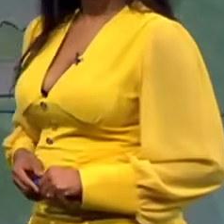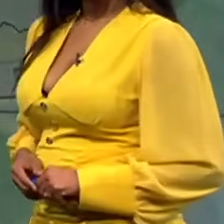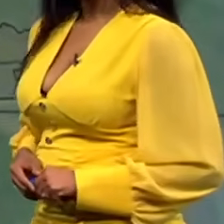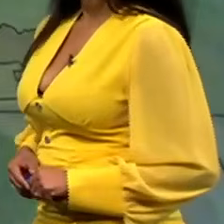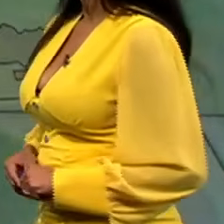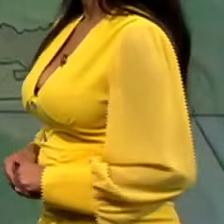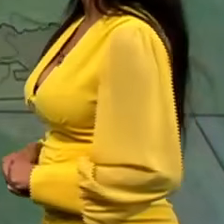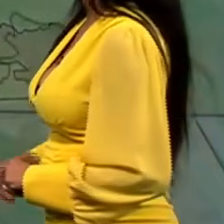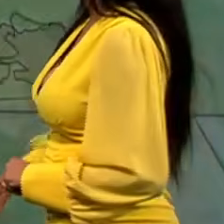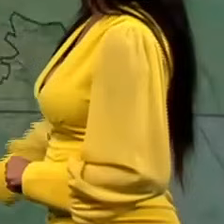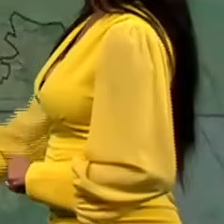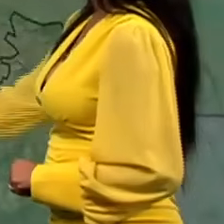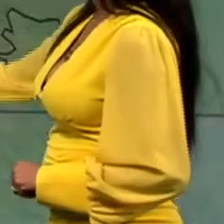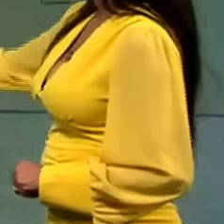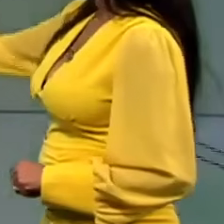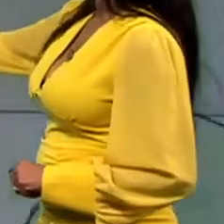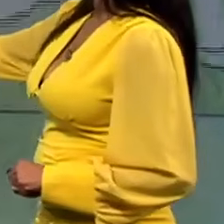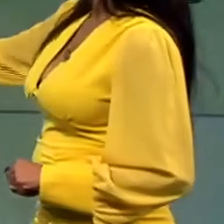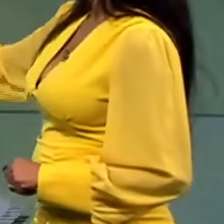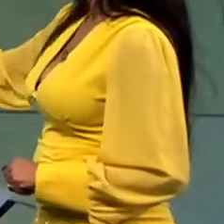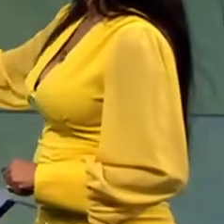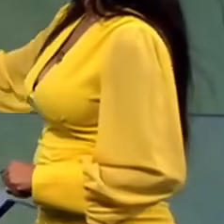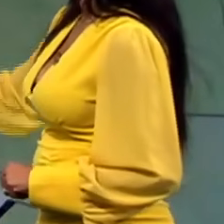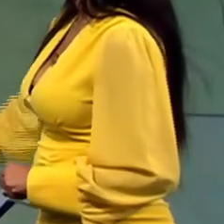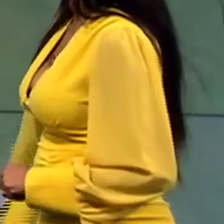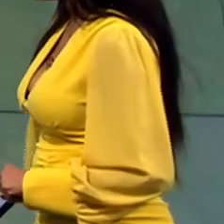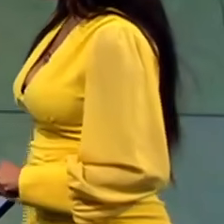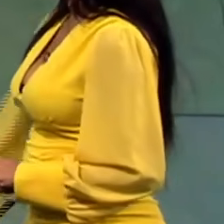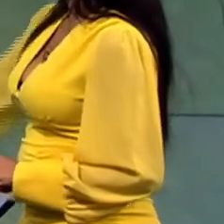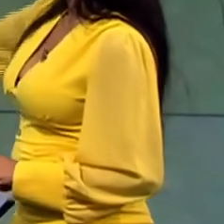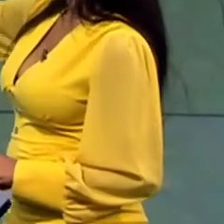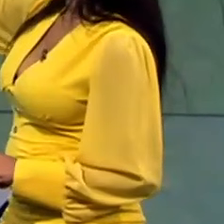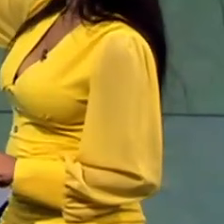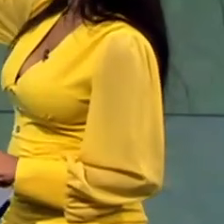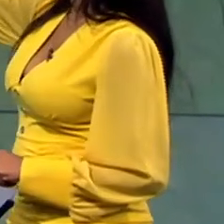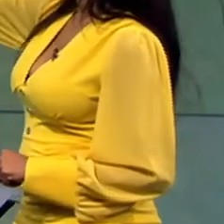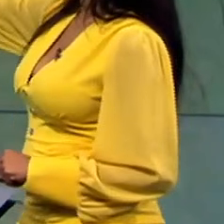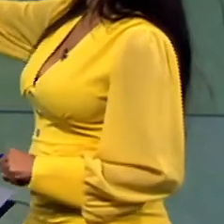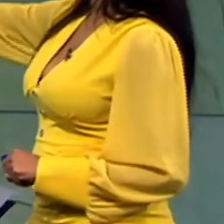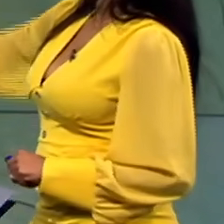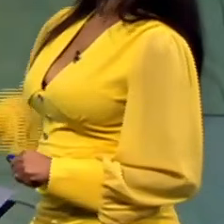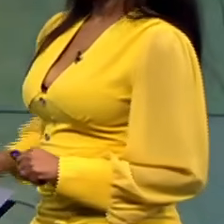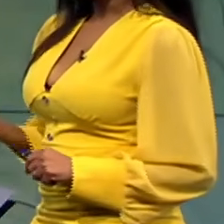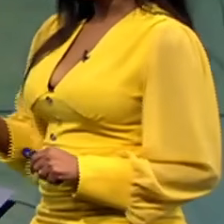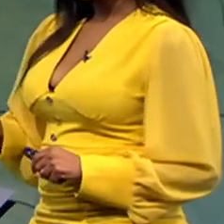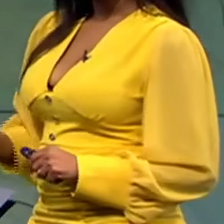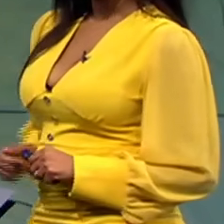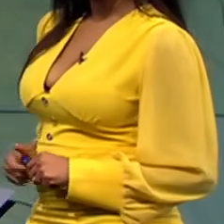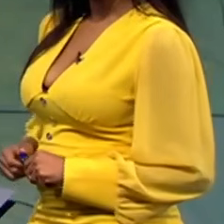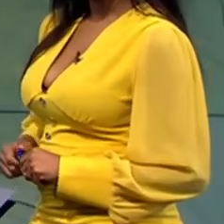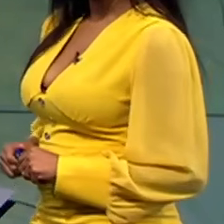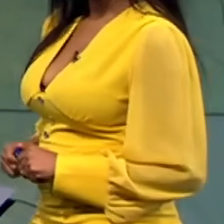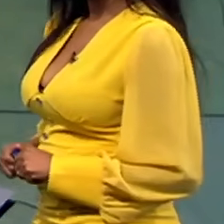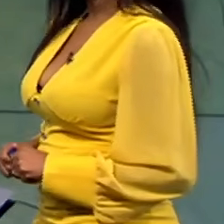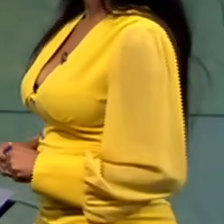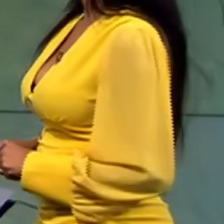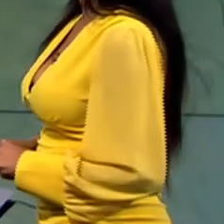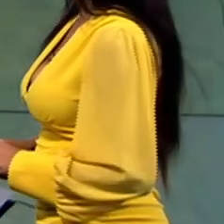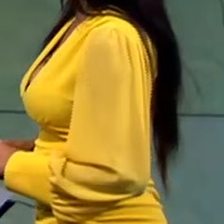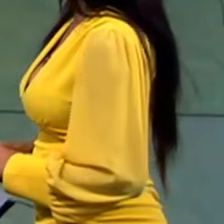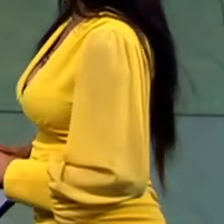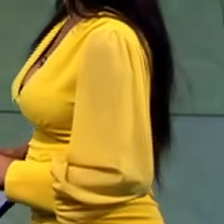le 22 fa re bela mo profenseng ya Mpumalanga re bela ko Mashishing le teng go tla nna go itekanela mo mosong ka digata